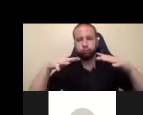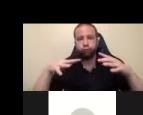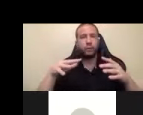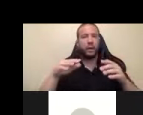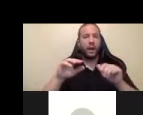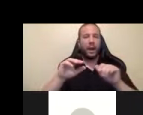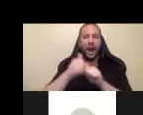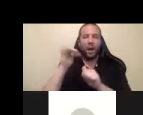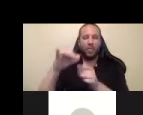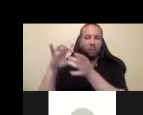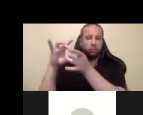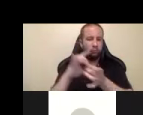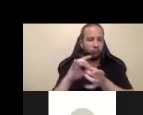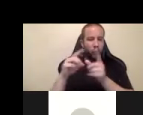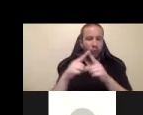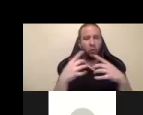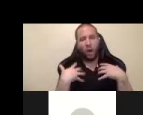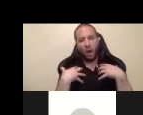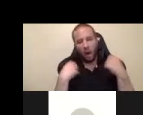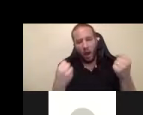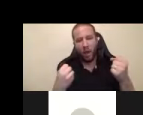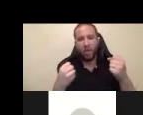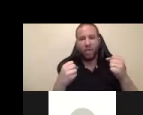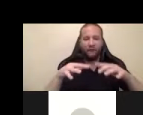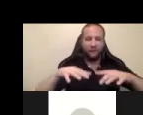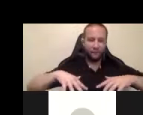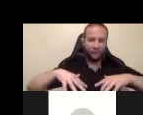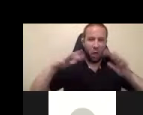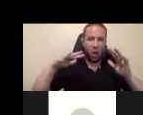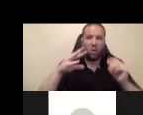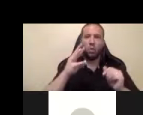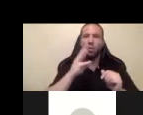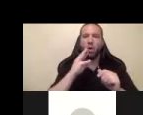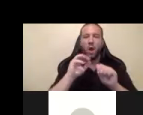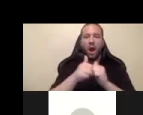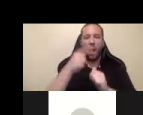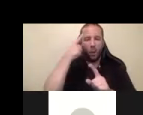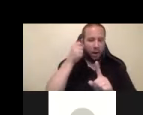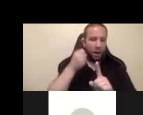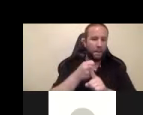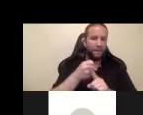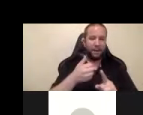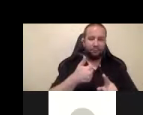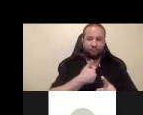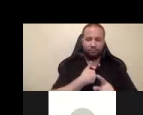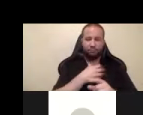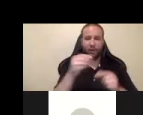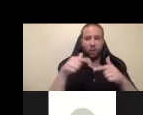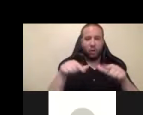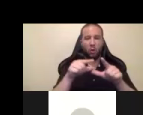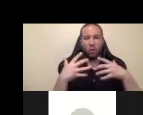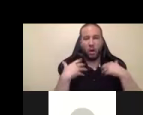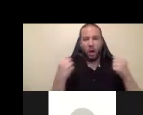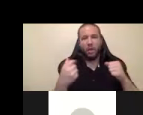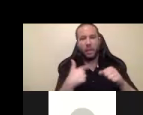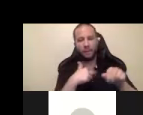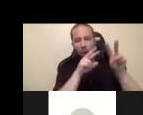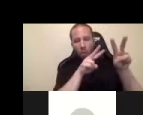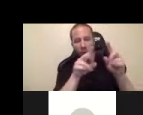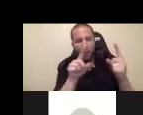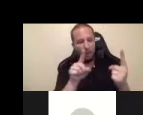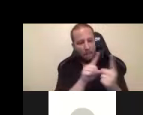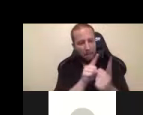to health and flooding and how it impacts our community. I'm looking forward to working with many organizations